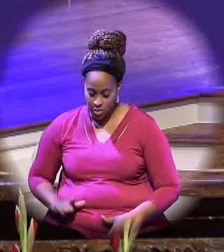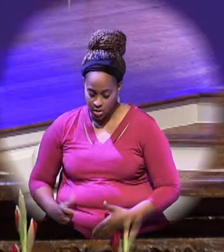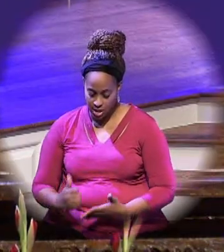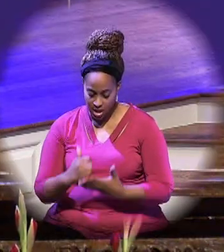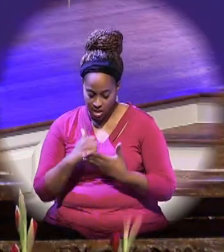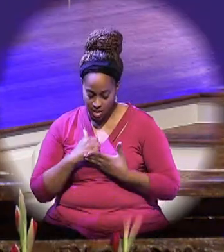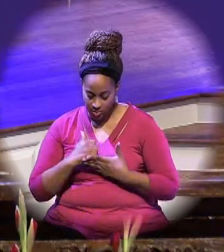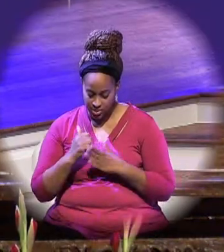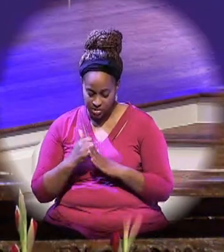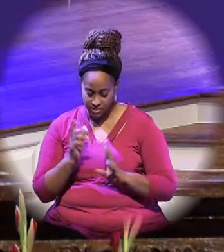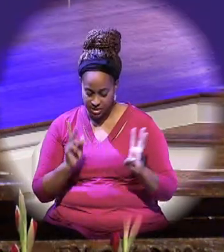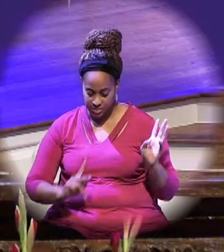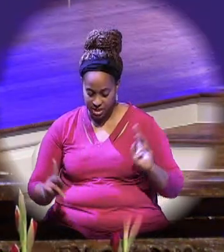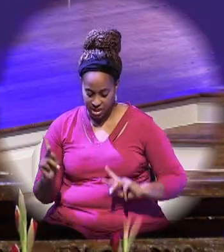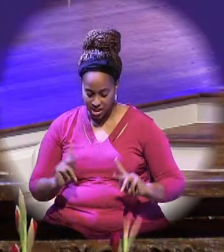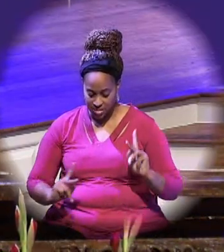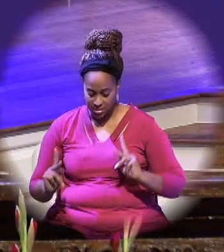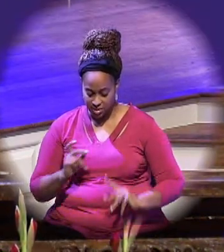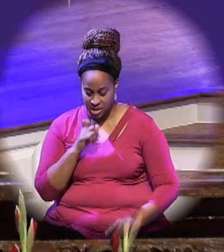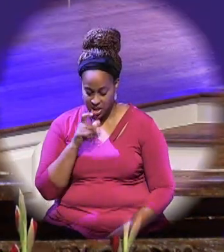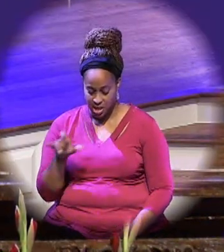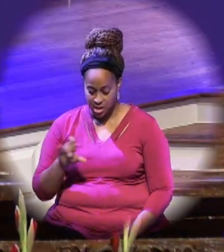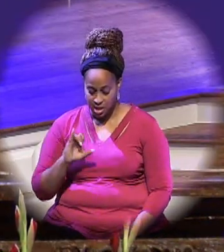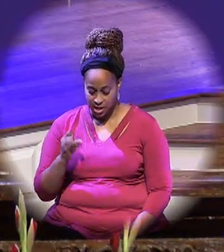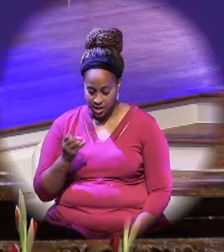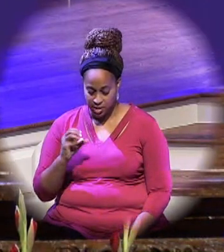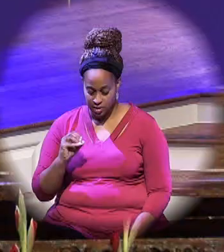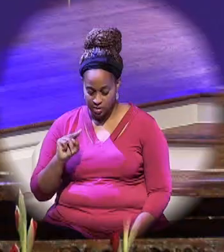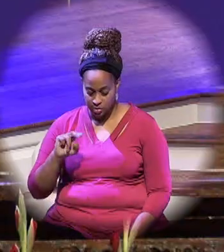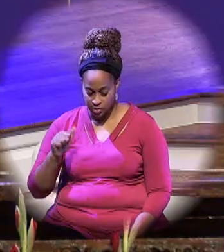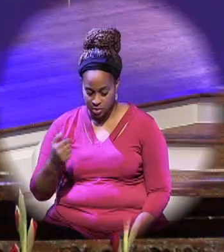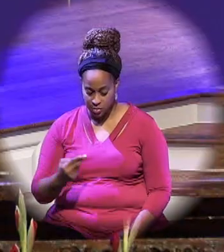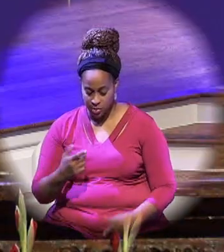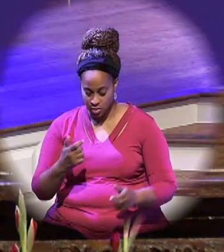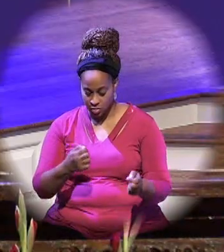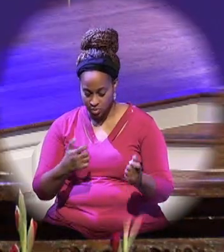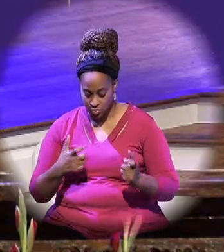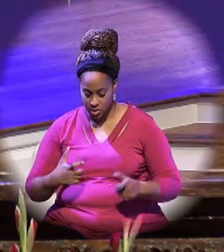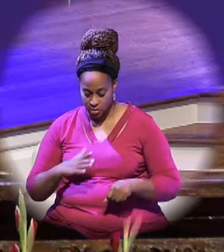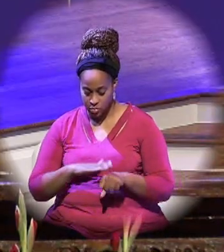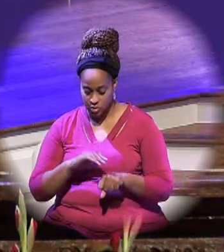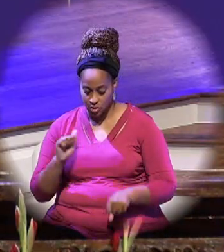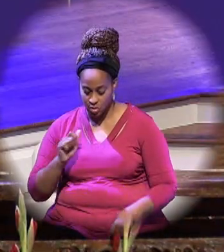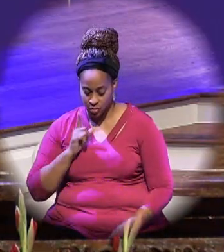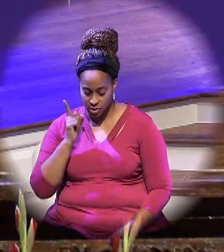be a people who, unlike Jonah, are quick to call on you